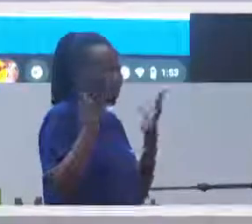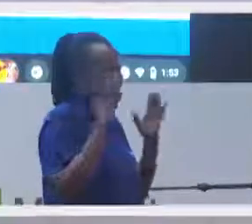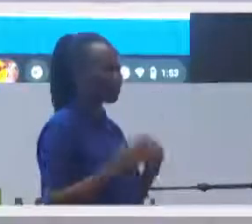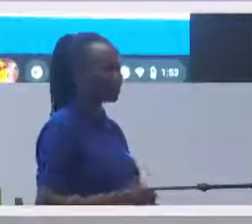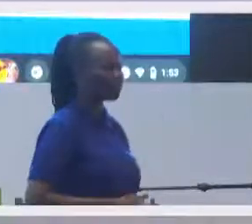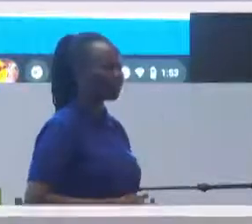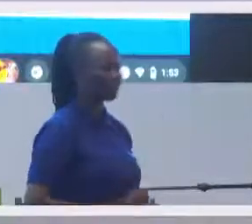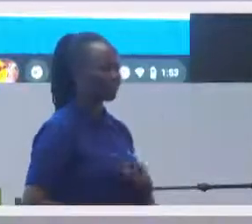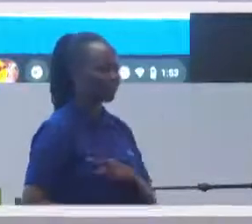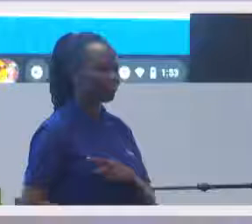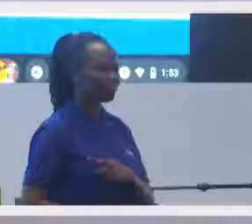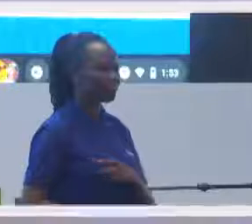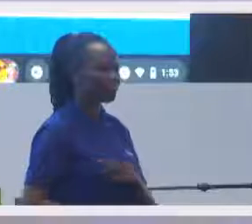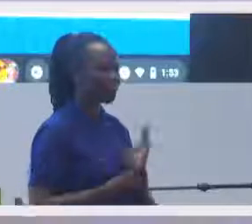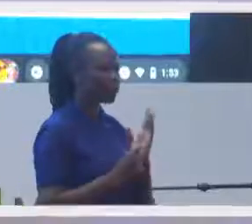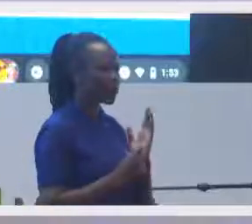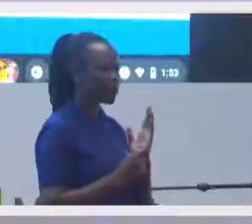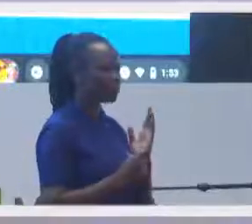Jina langu